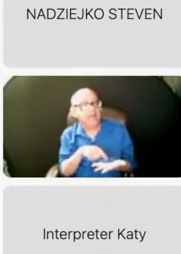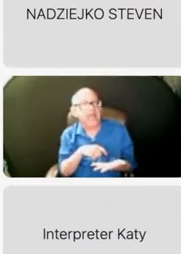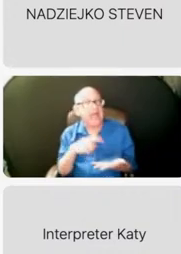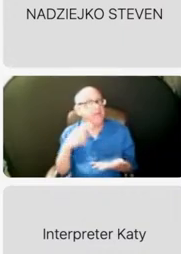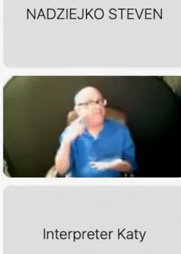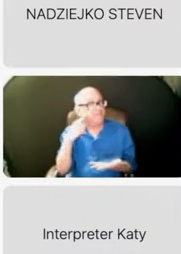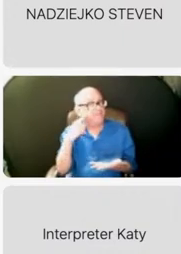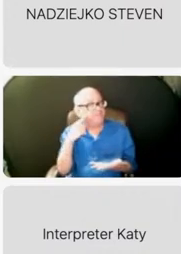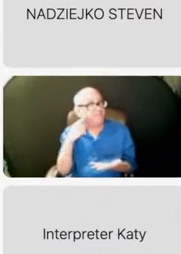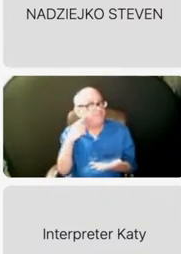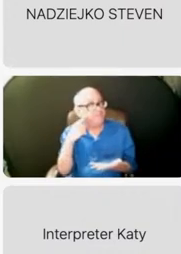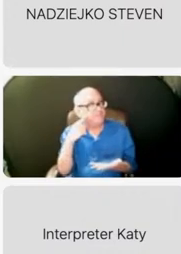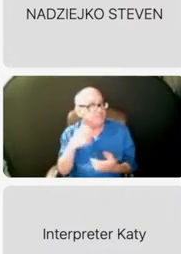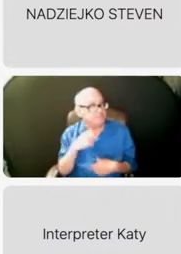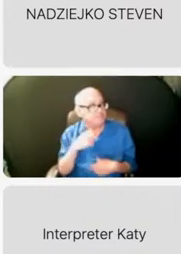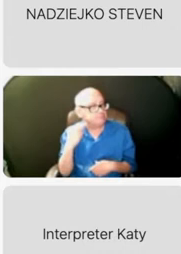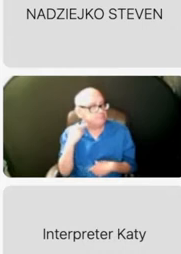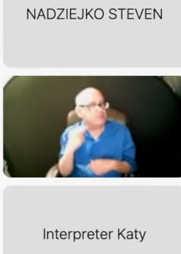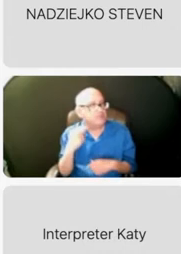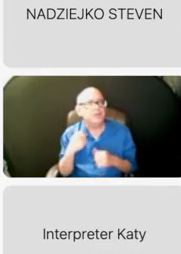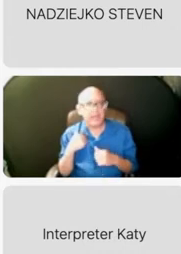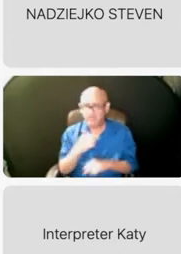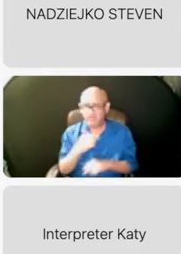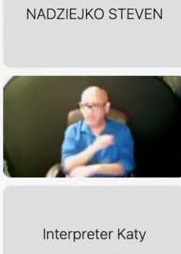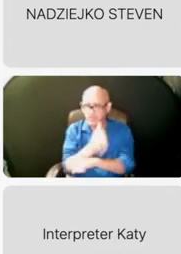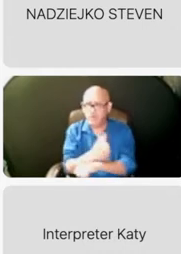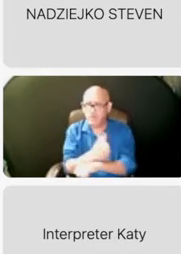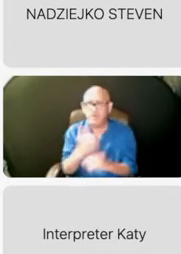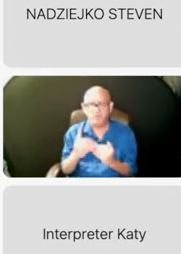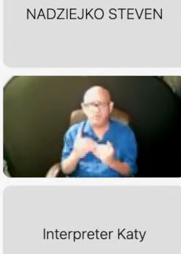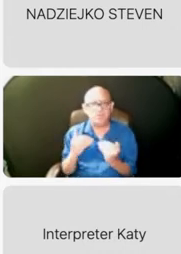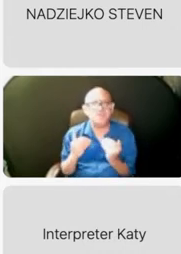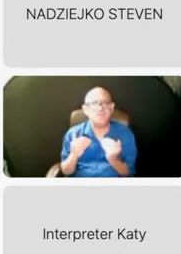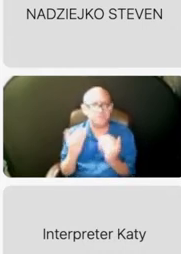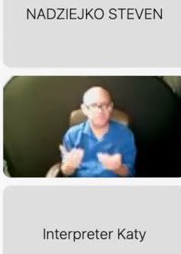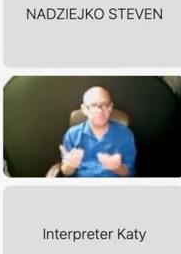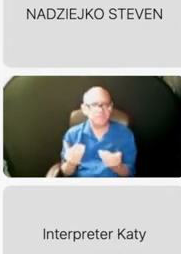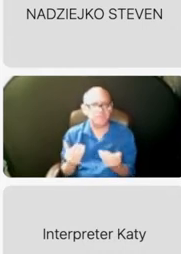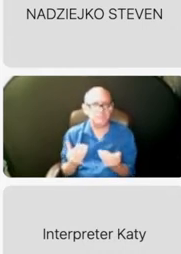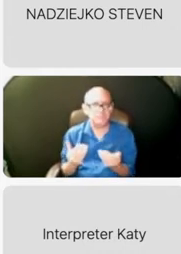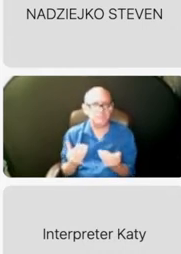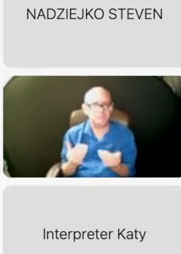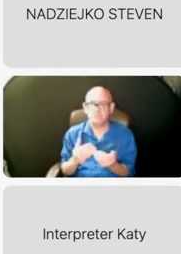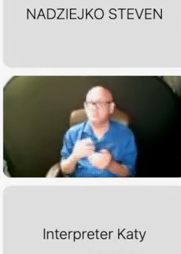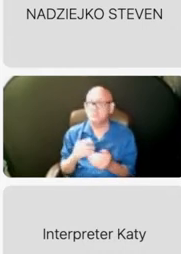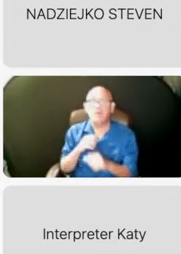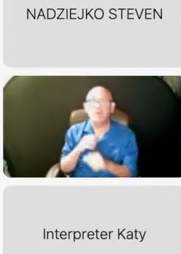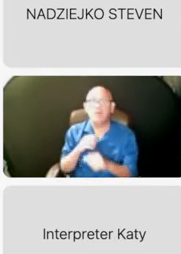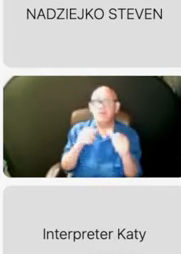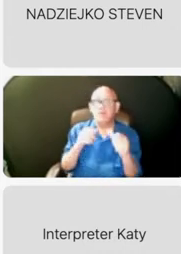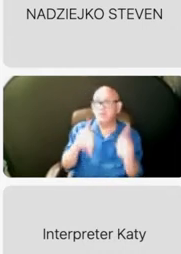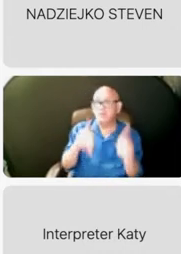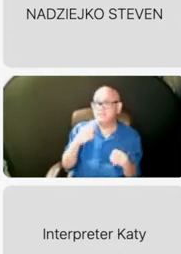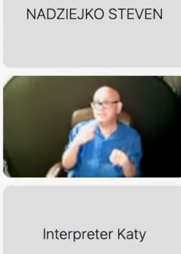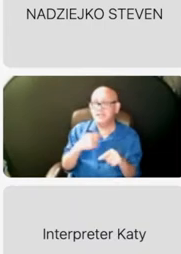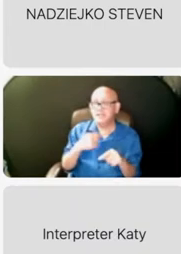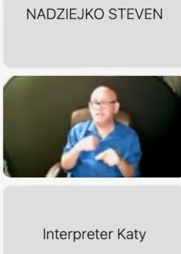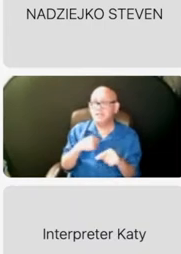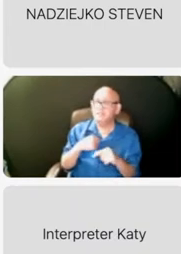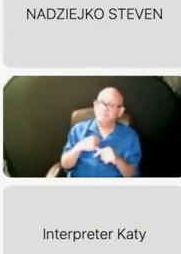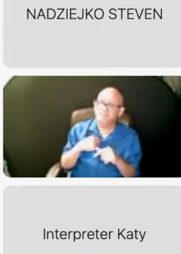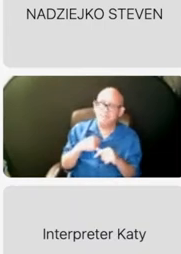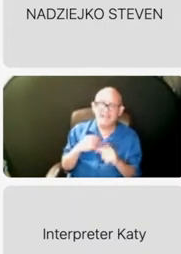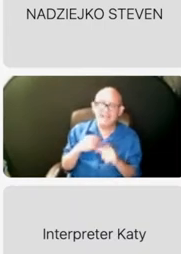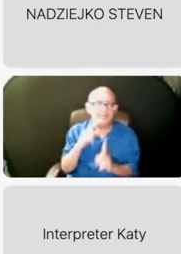um it's within our authority to kind of move ahead with this and and that's correct it's a unique situation in this game we have a monumental